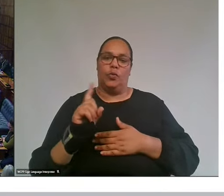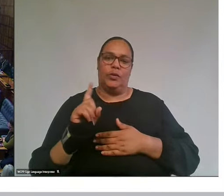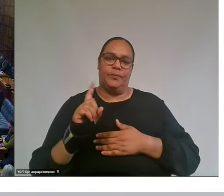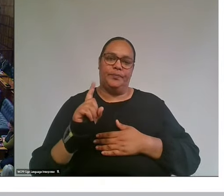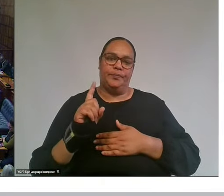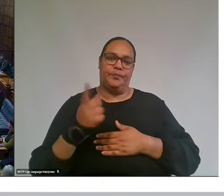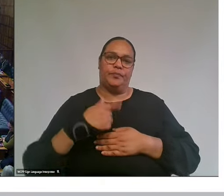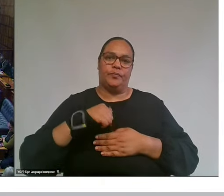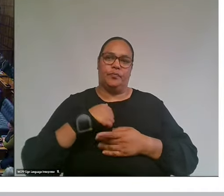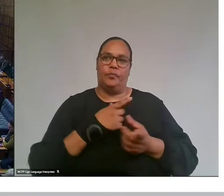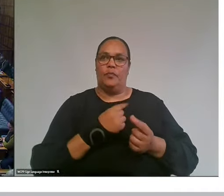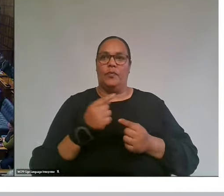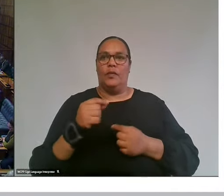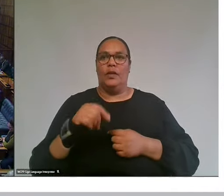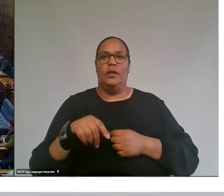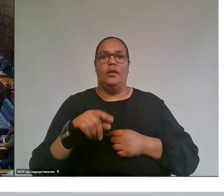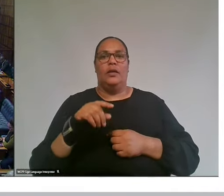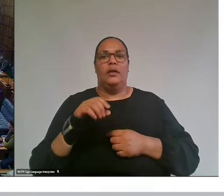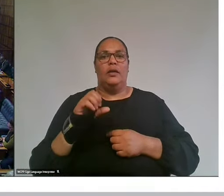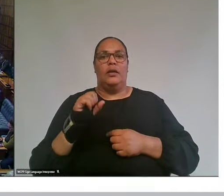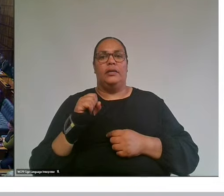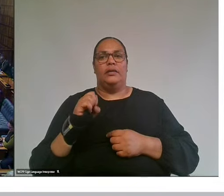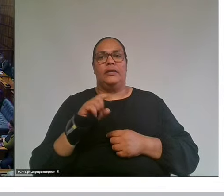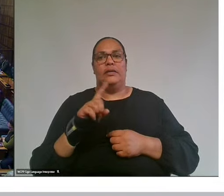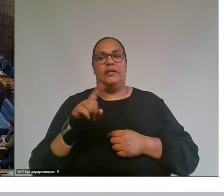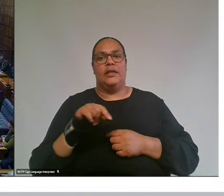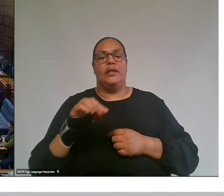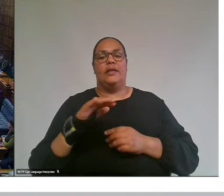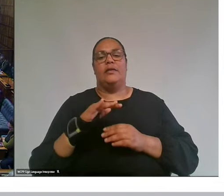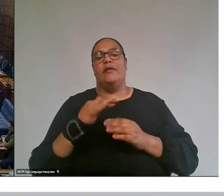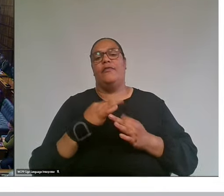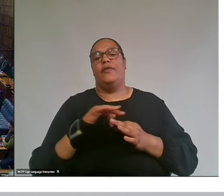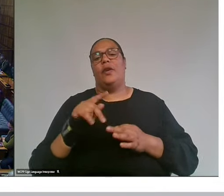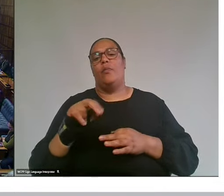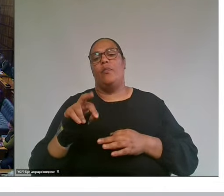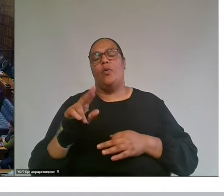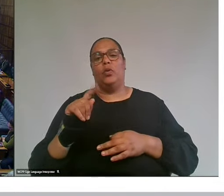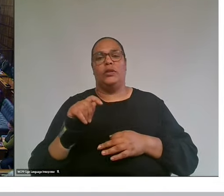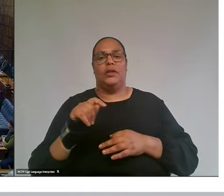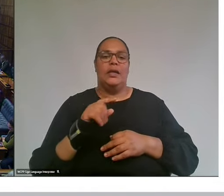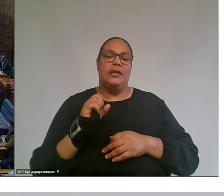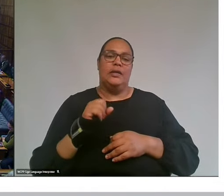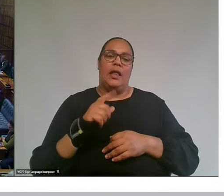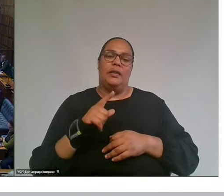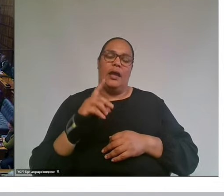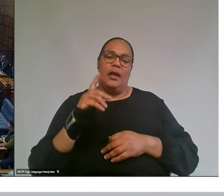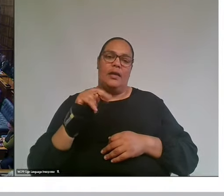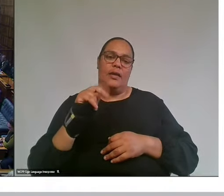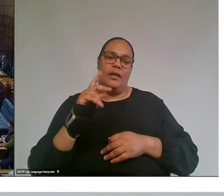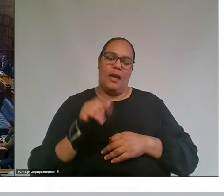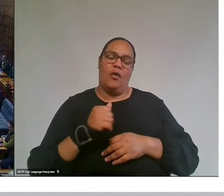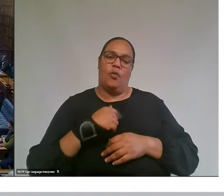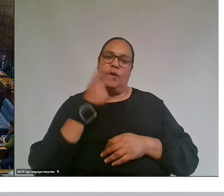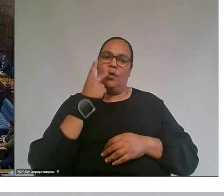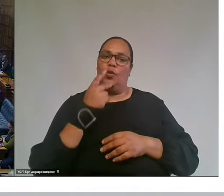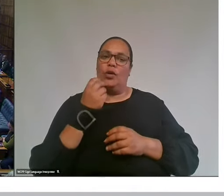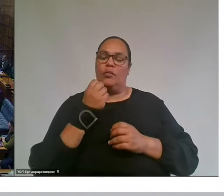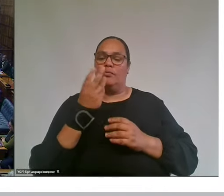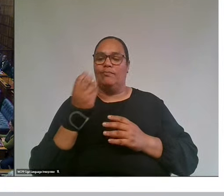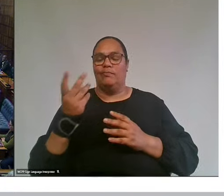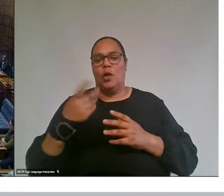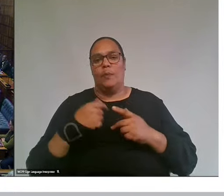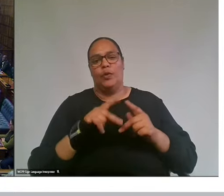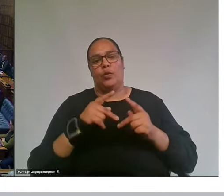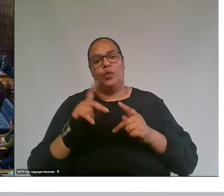uh we do as an sez is and the Freeport Sana is that we look for all the KnockOn opportunities that